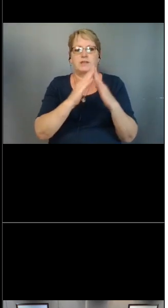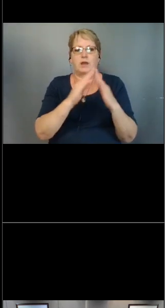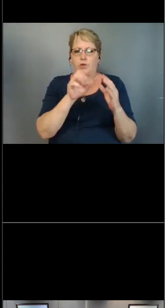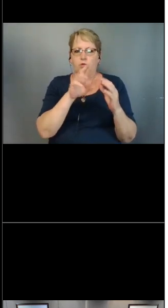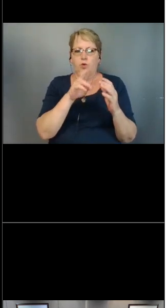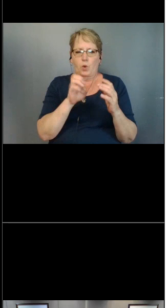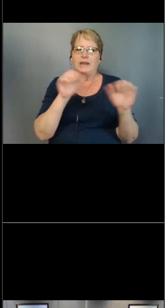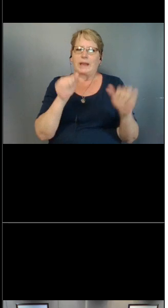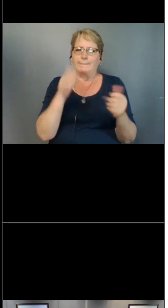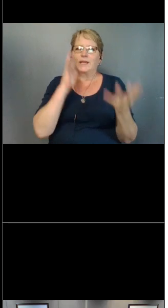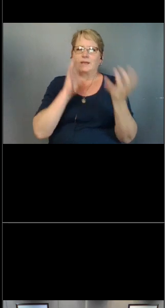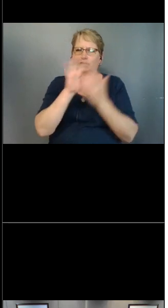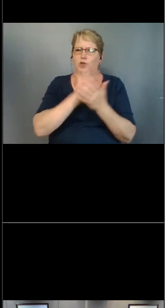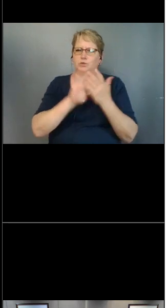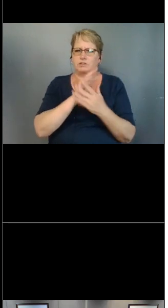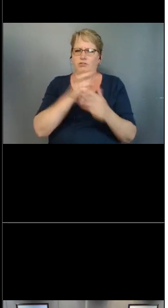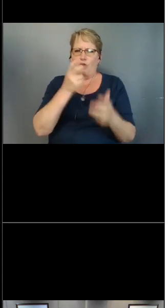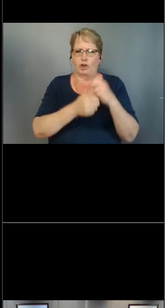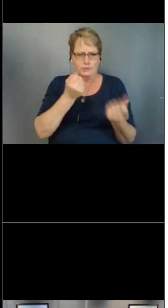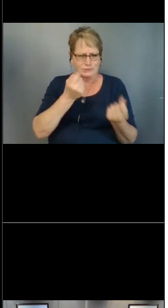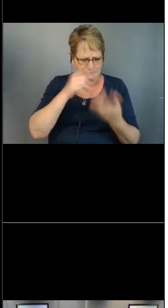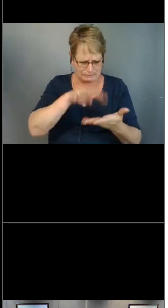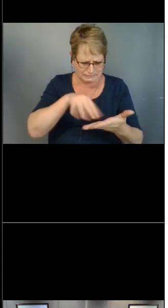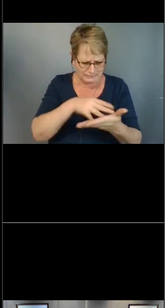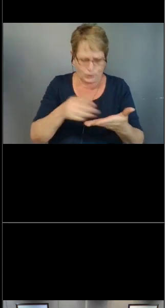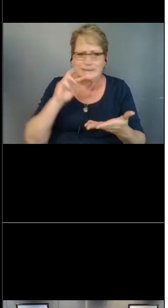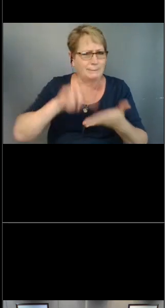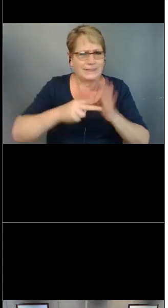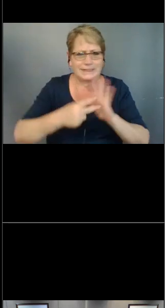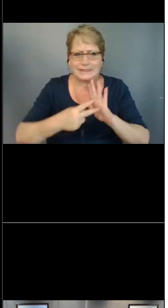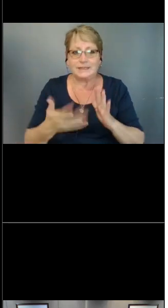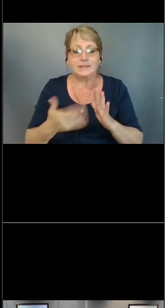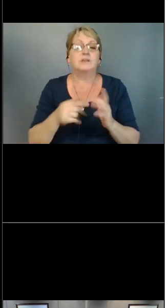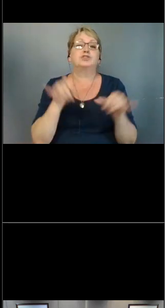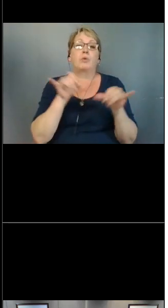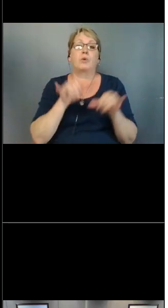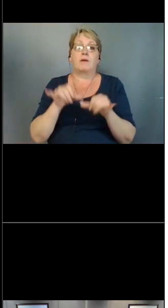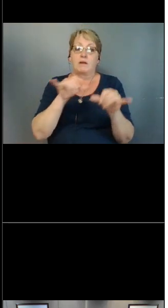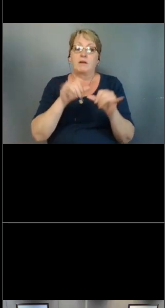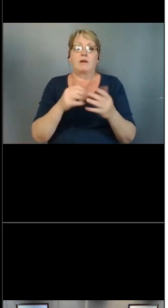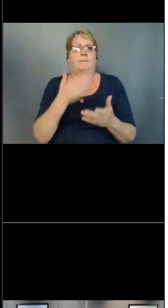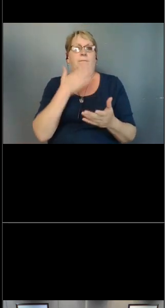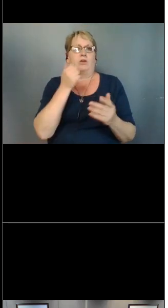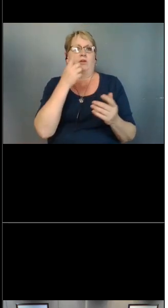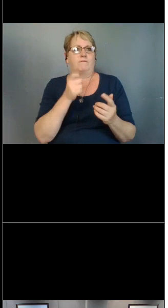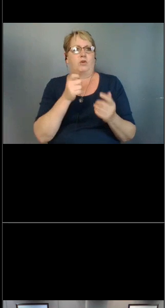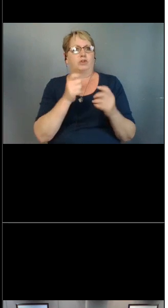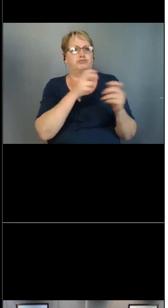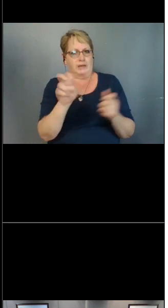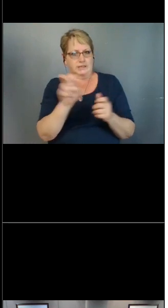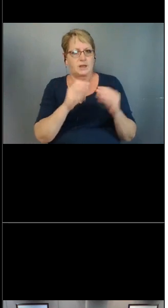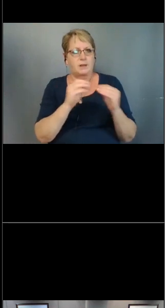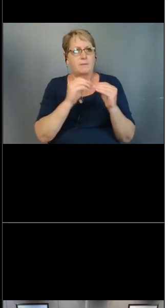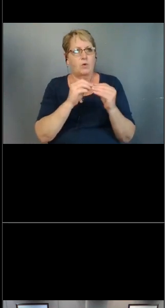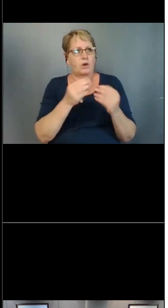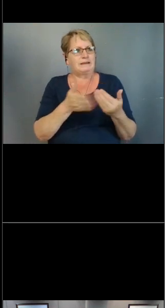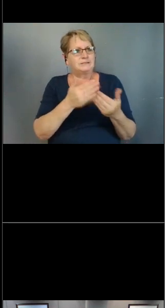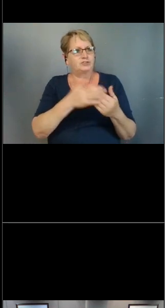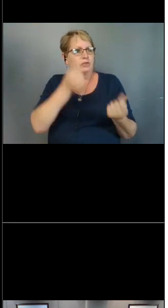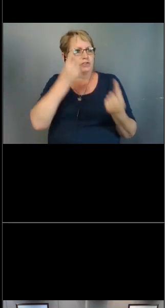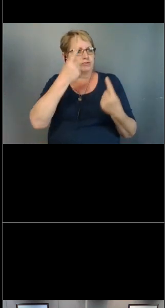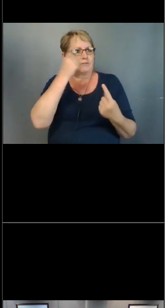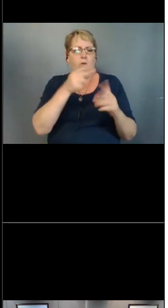confusing and difficult to understand for passengers. Creating common routings allows for greater visibility of transit and also a more legible system for our